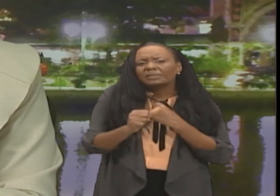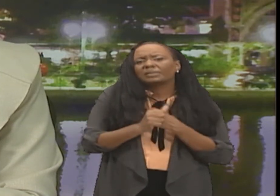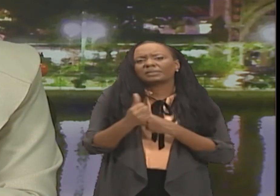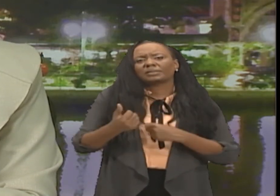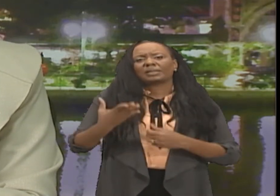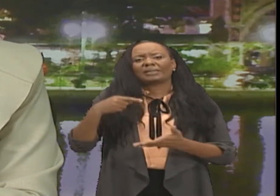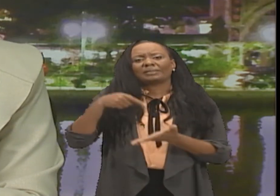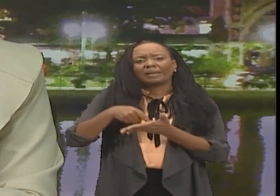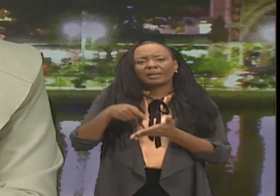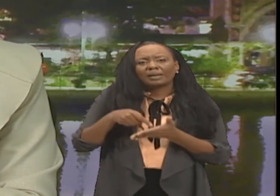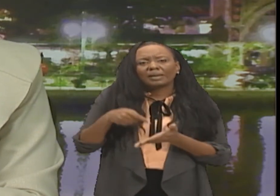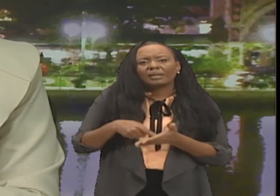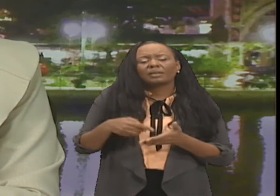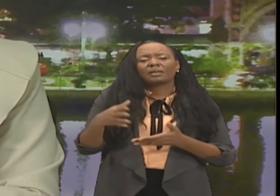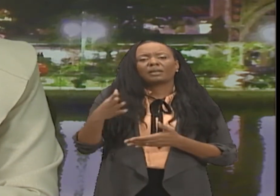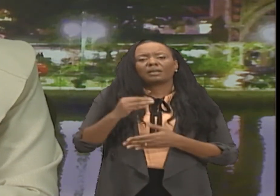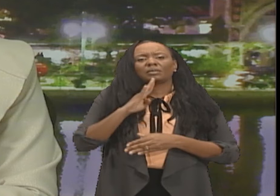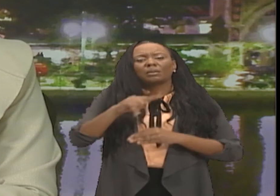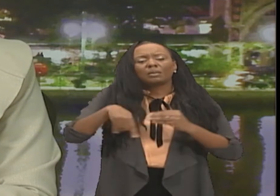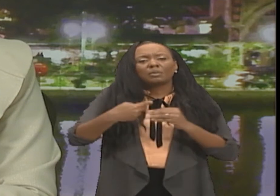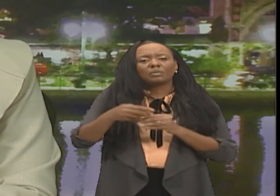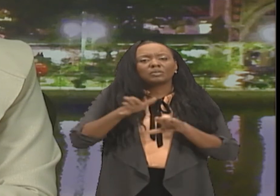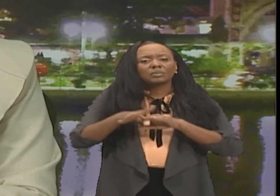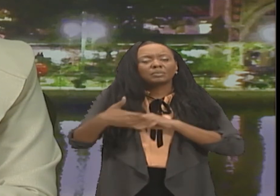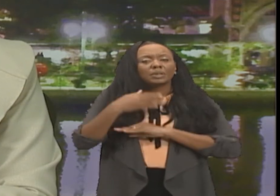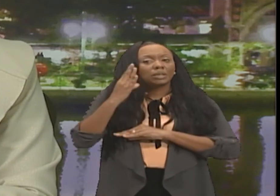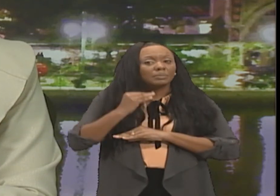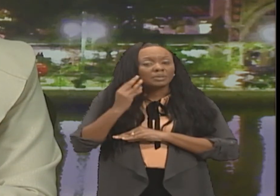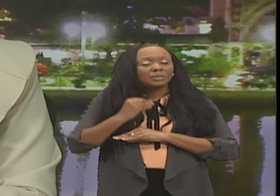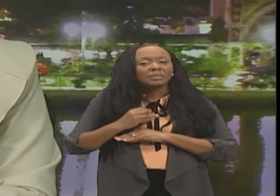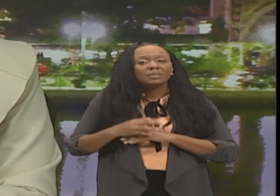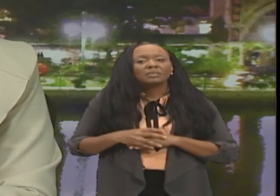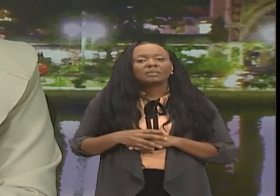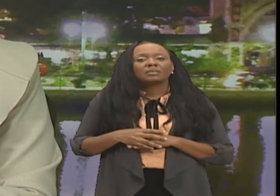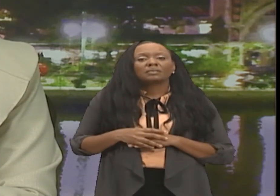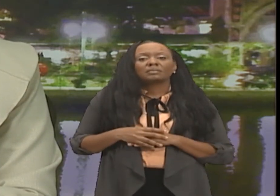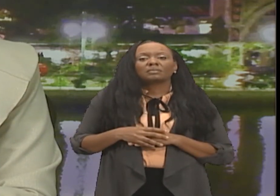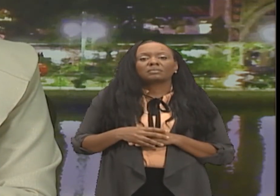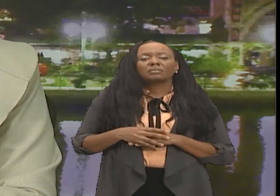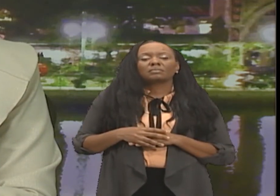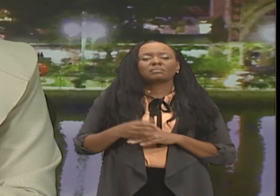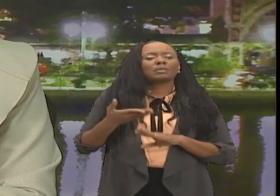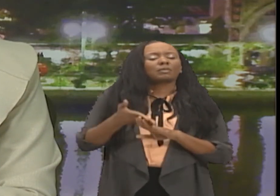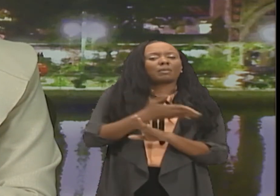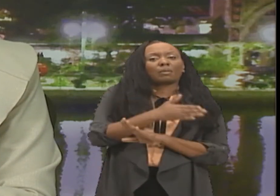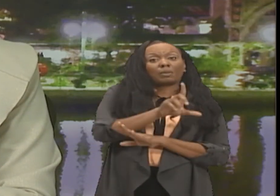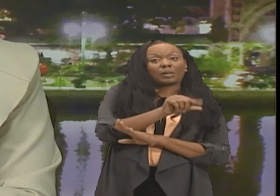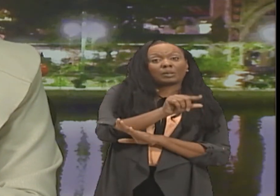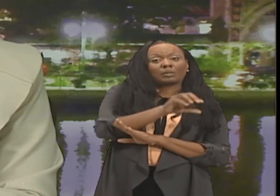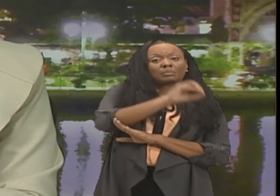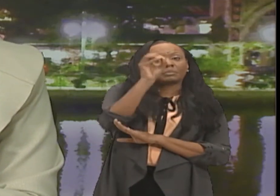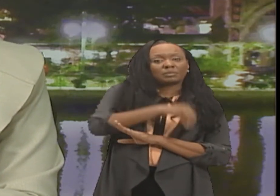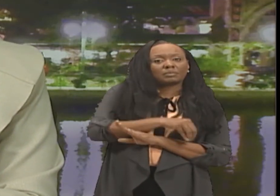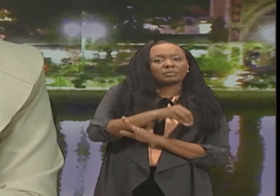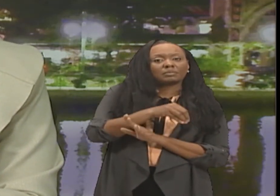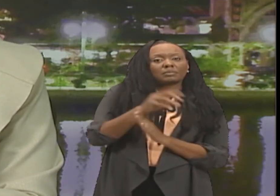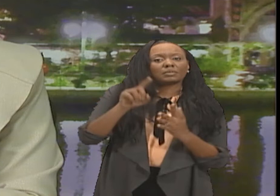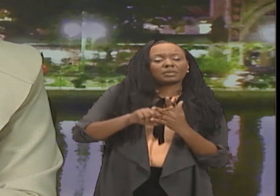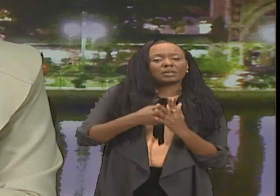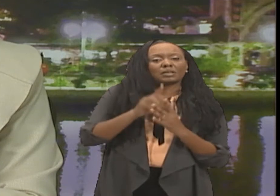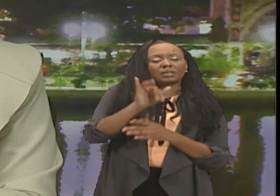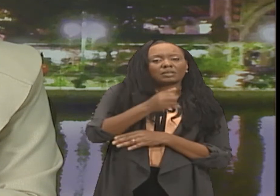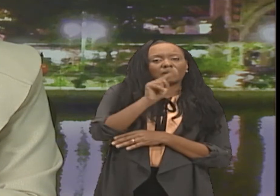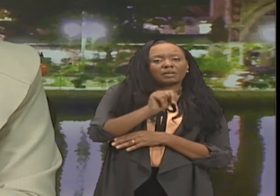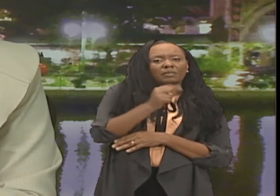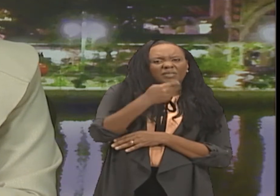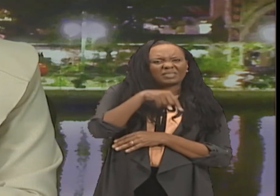the Jamaican Experience. Mr. Haynes reminded that the previous requirement of 20%, which went into effect on January